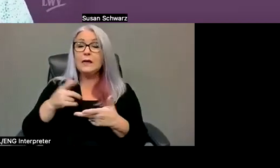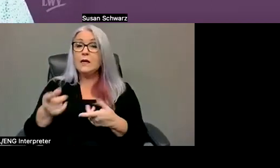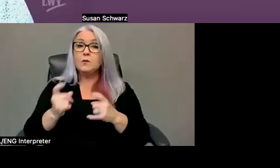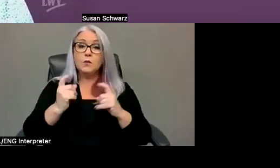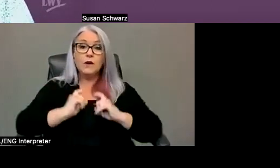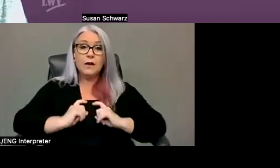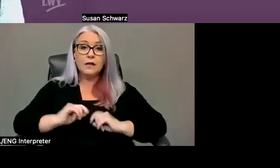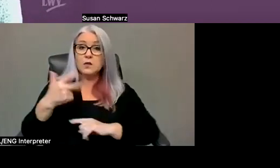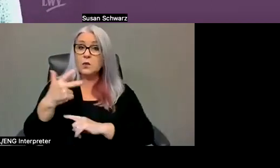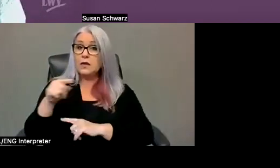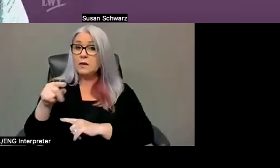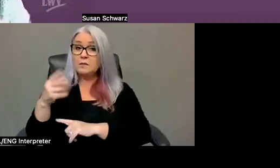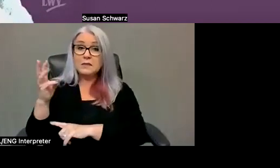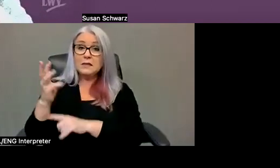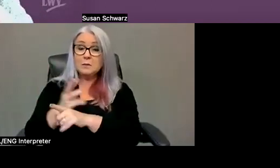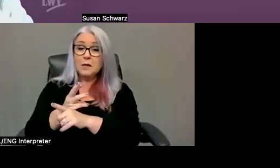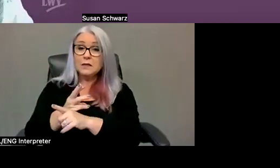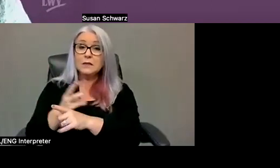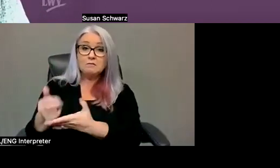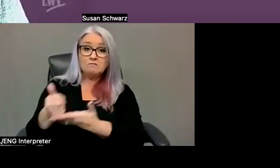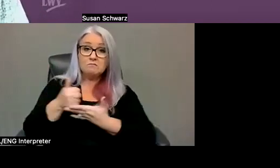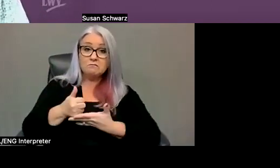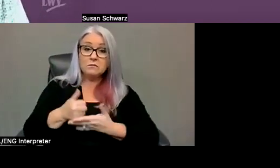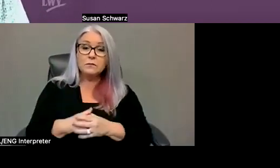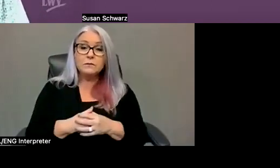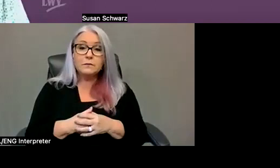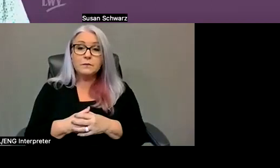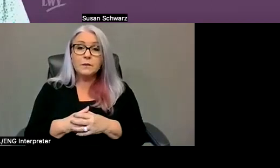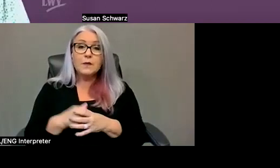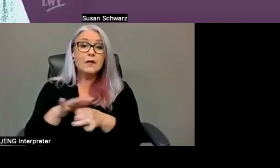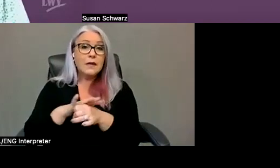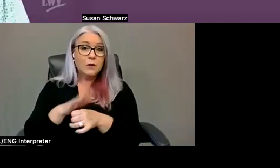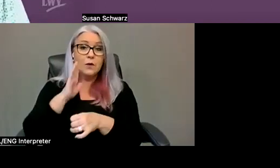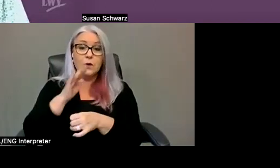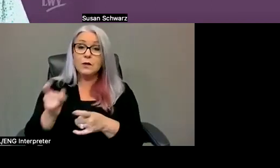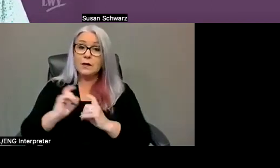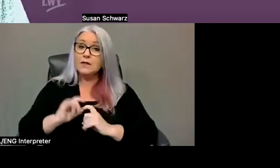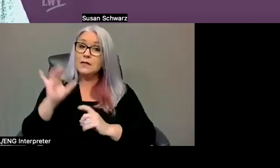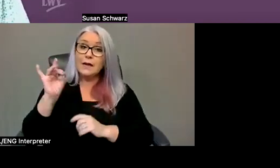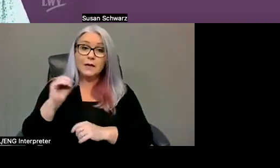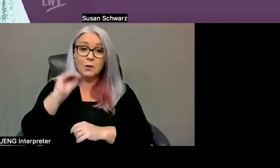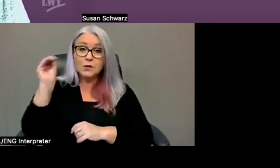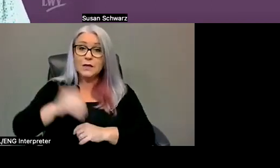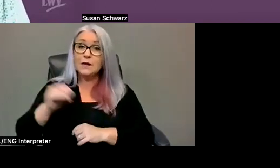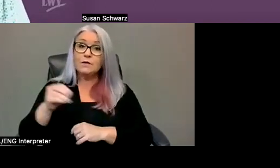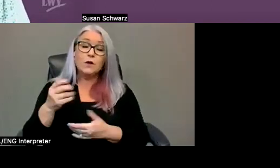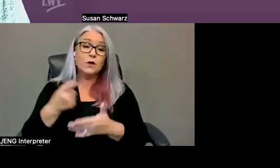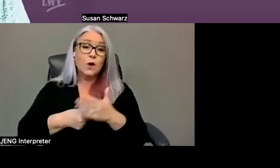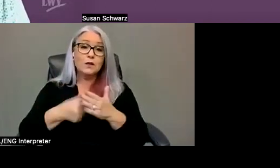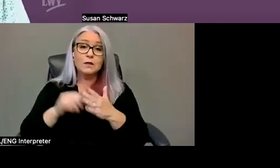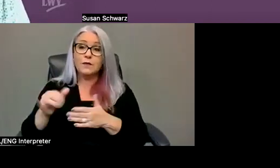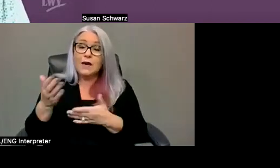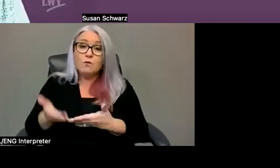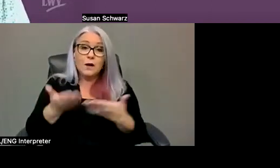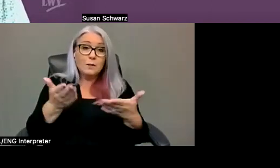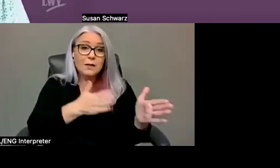6 months of implementation assistance. And the county will provide 80% of the cost of the recommendation. So it's only